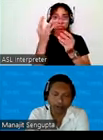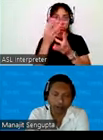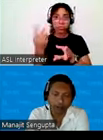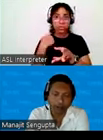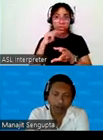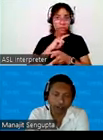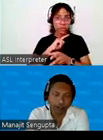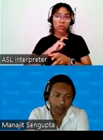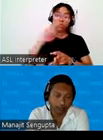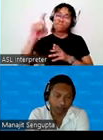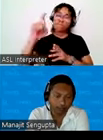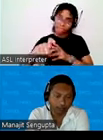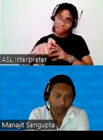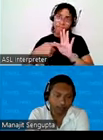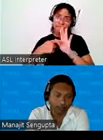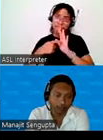includes